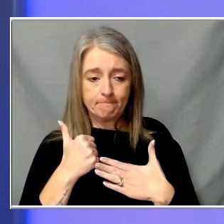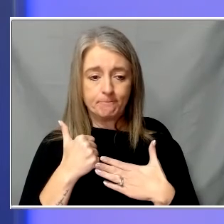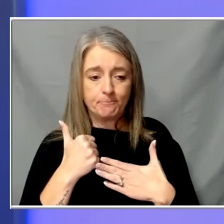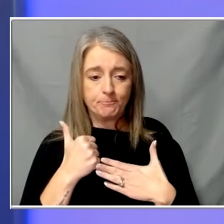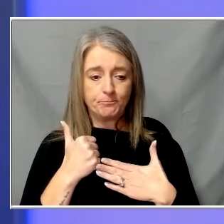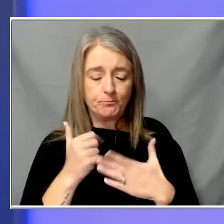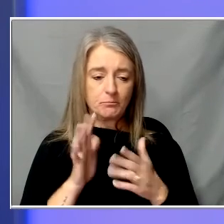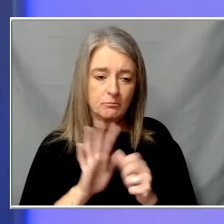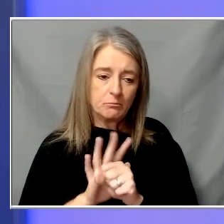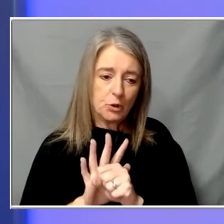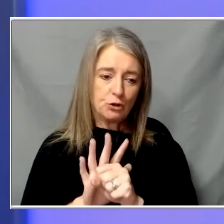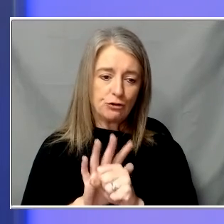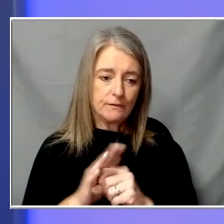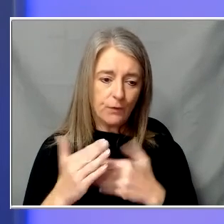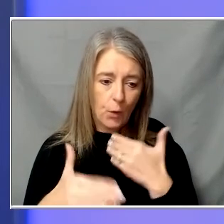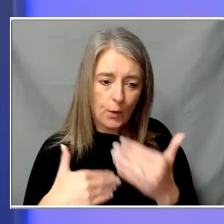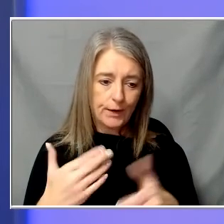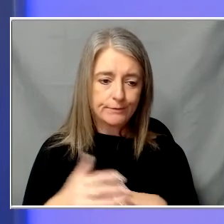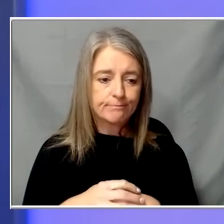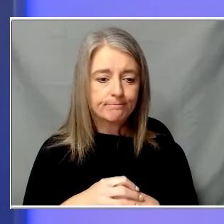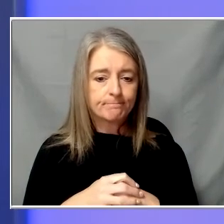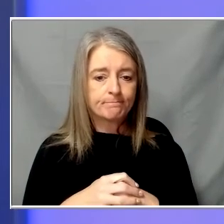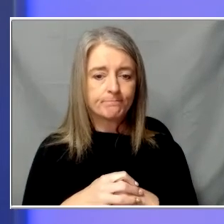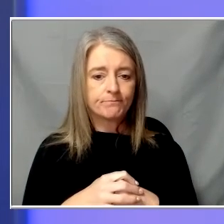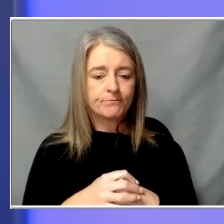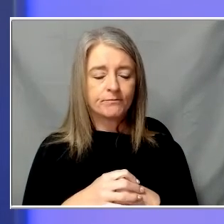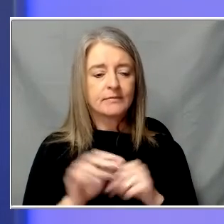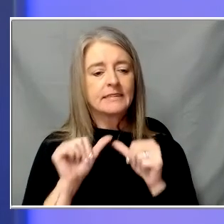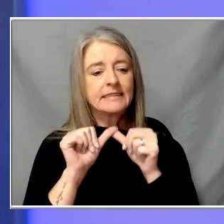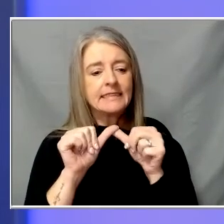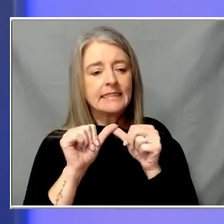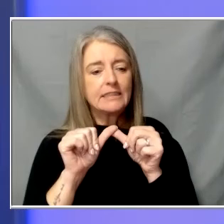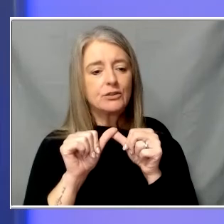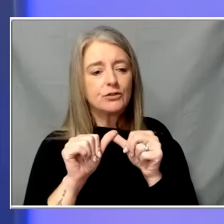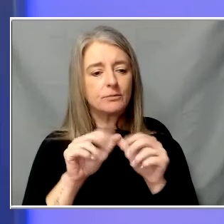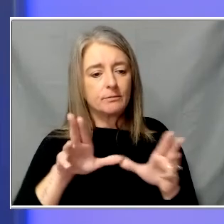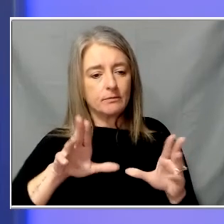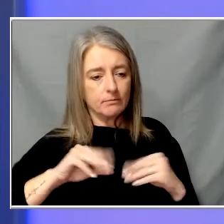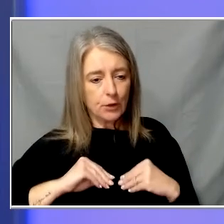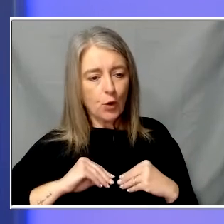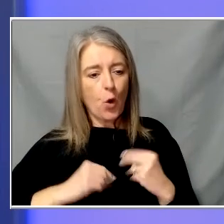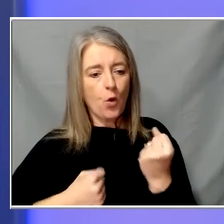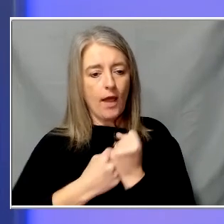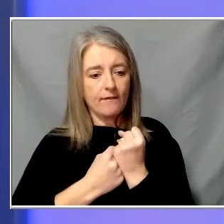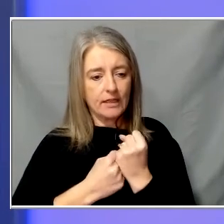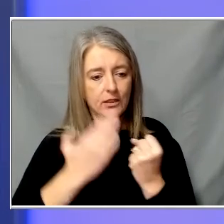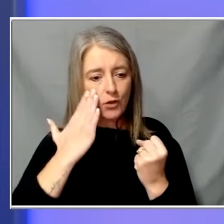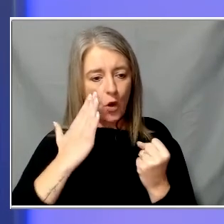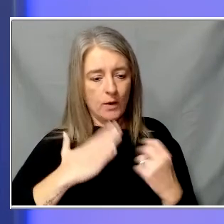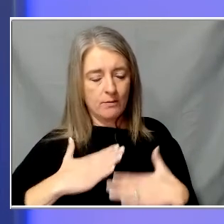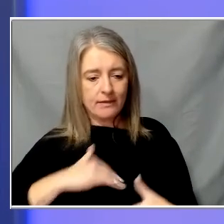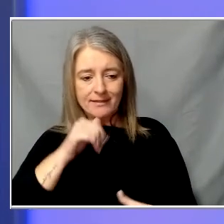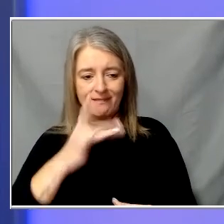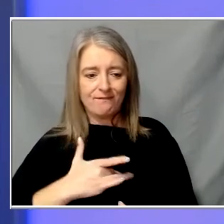that forward. So just continue to be your own advocate, recognize when your body doesn't feel right.